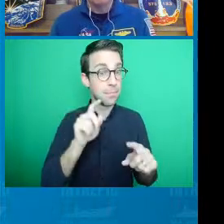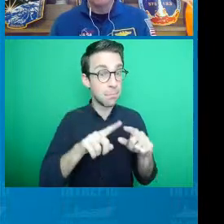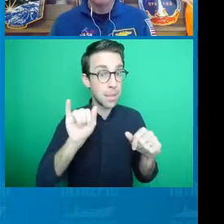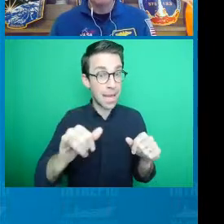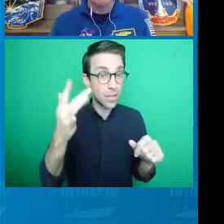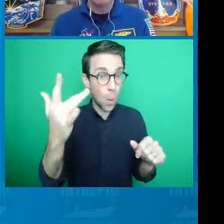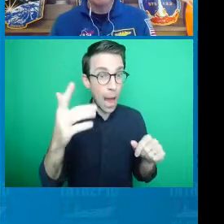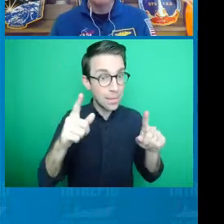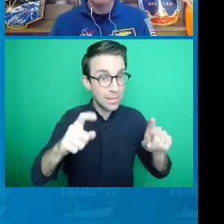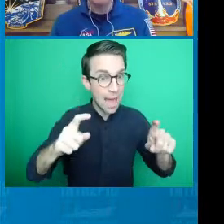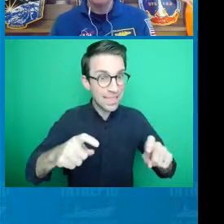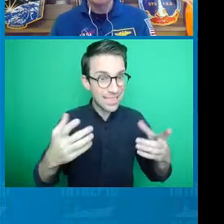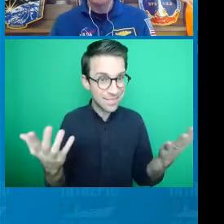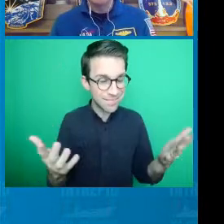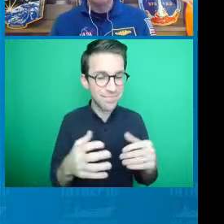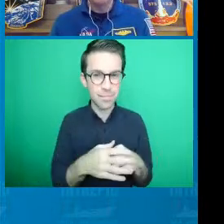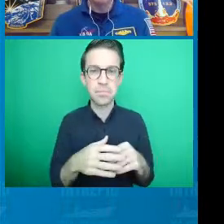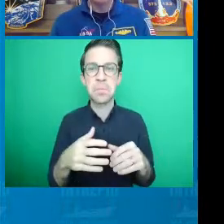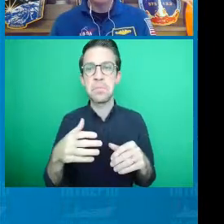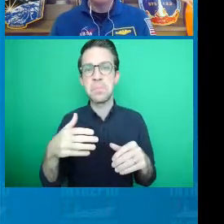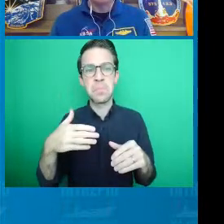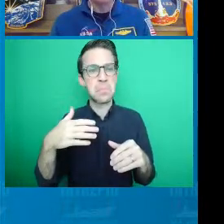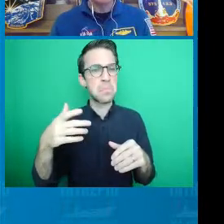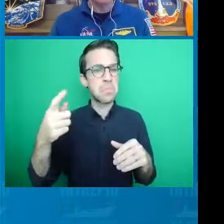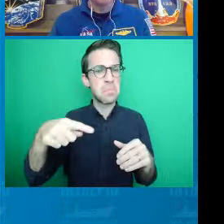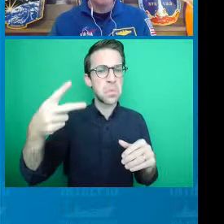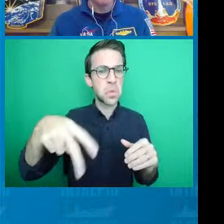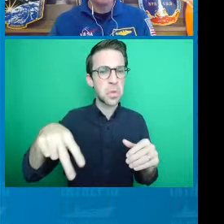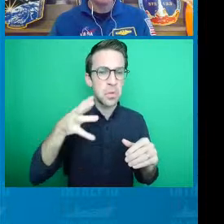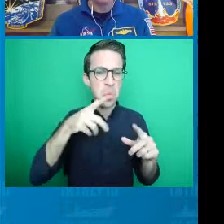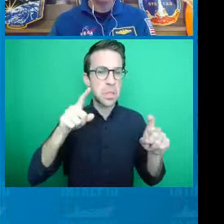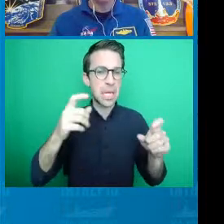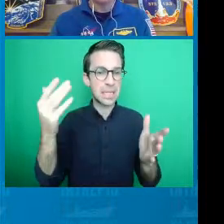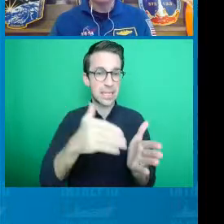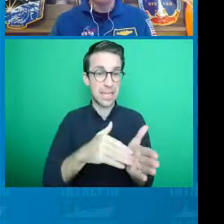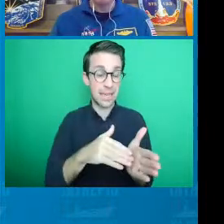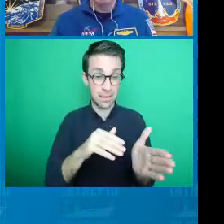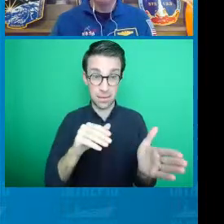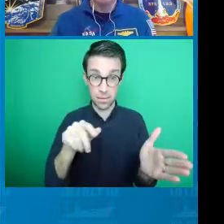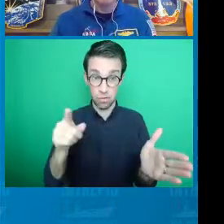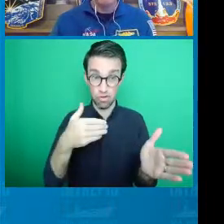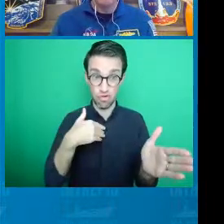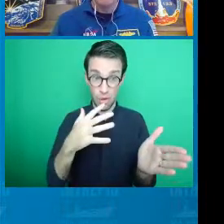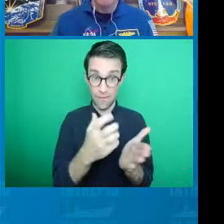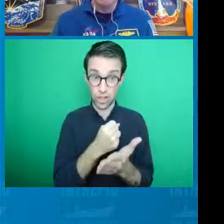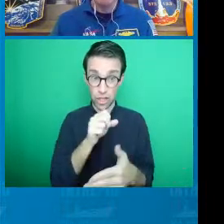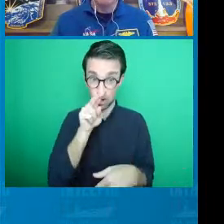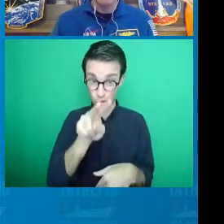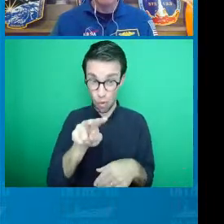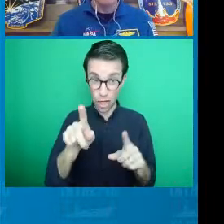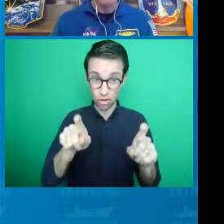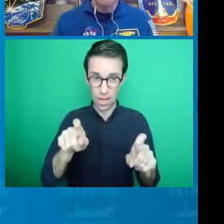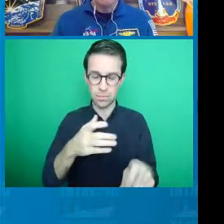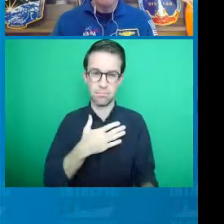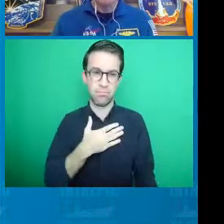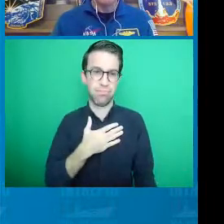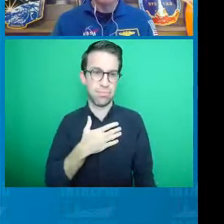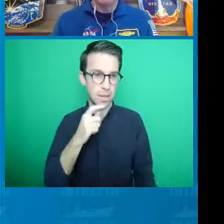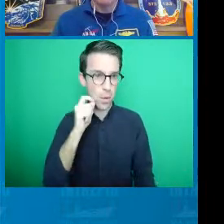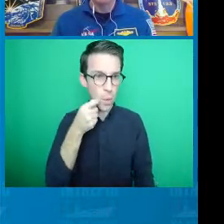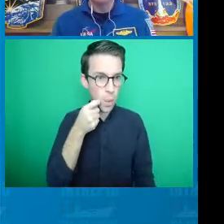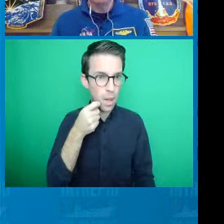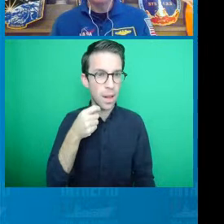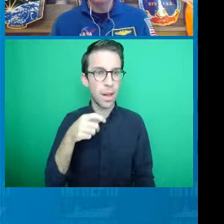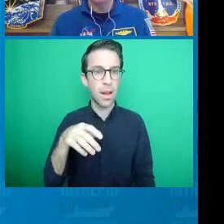We'll have another chance in a couple of weeks to do that test again. If you get a chance to watch that, it's an amazing thing with